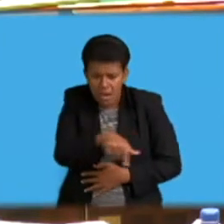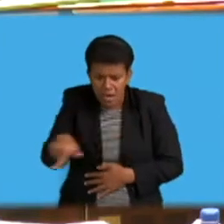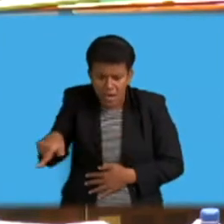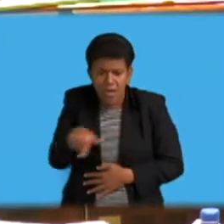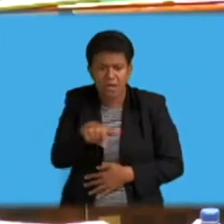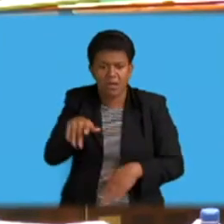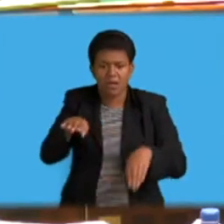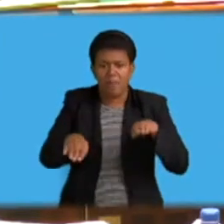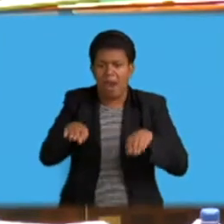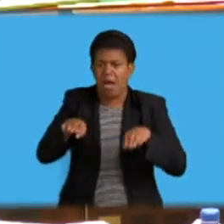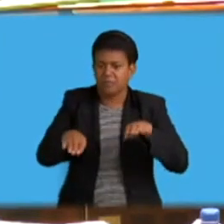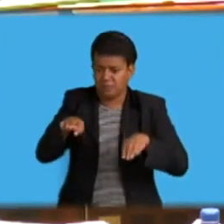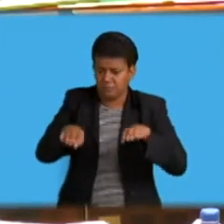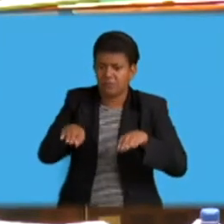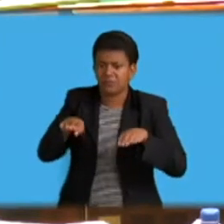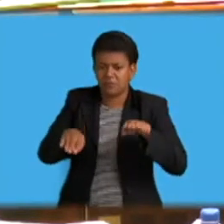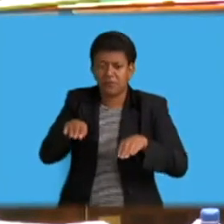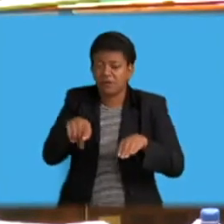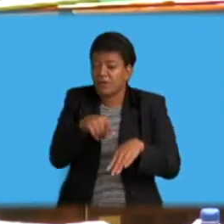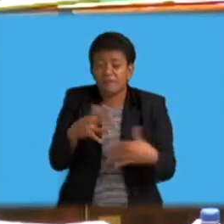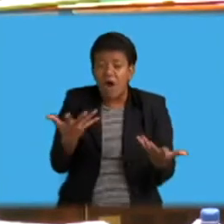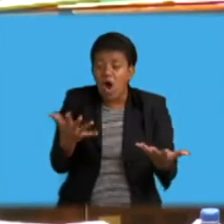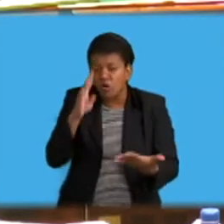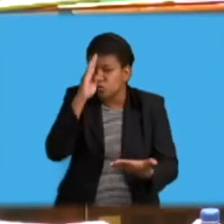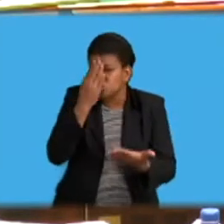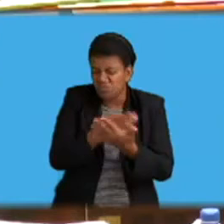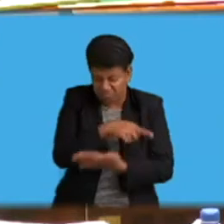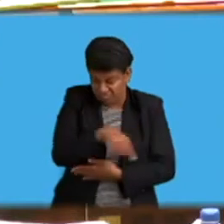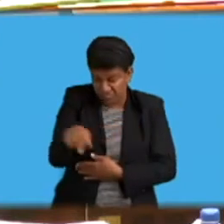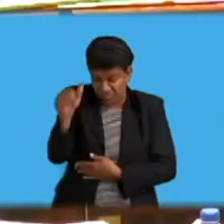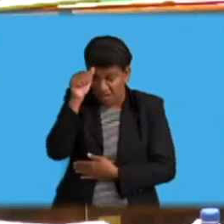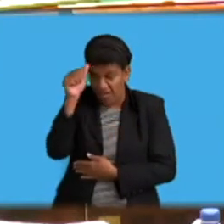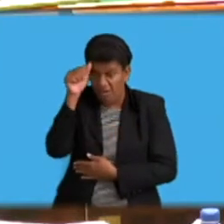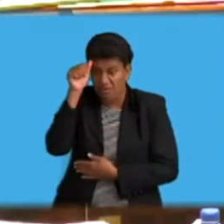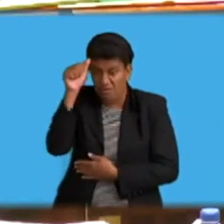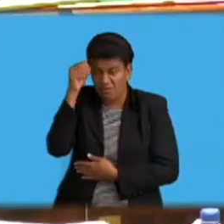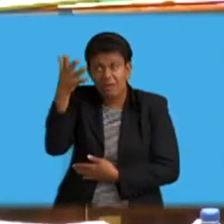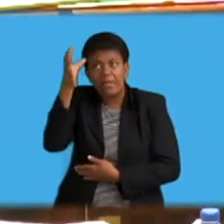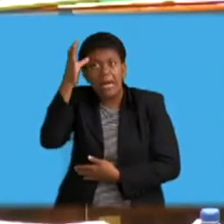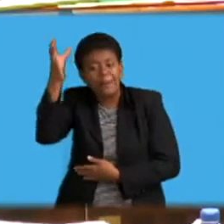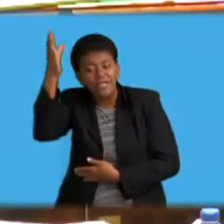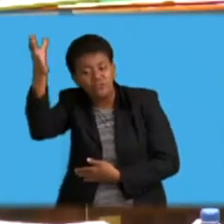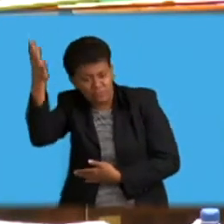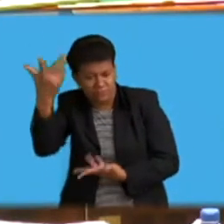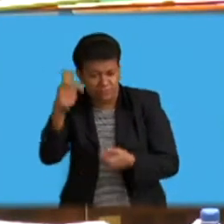know full well that the academic pursuits for excellence for our students right now are burdensome